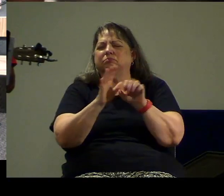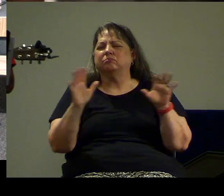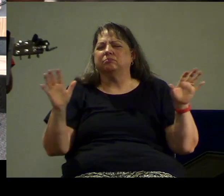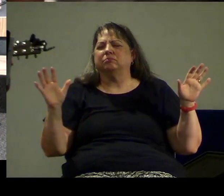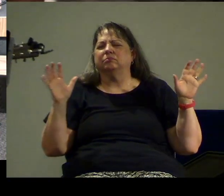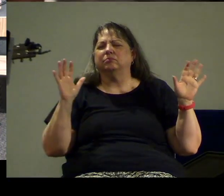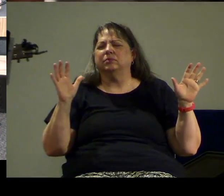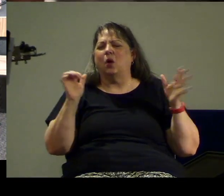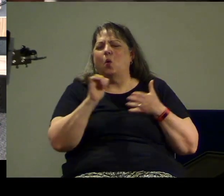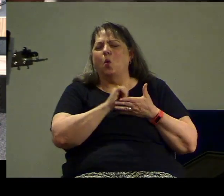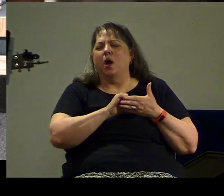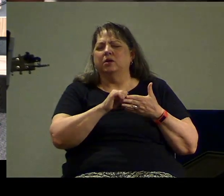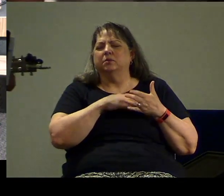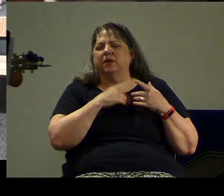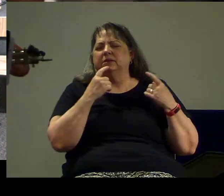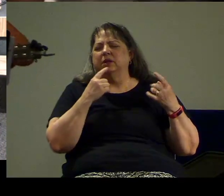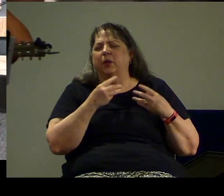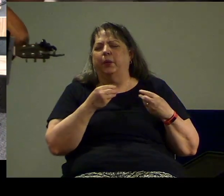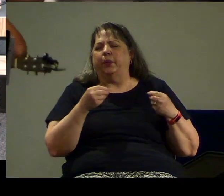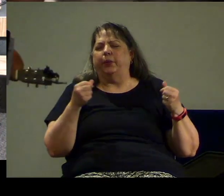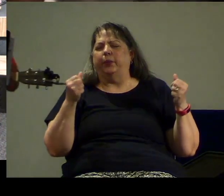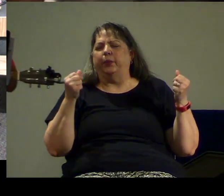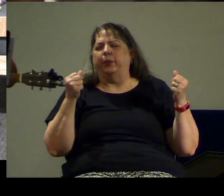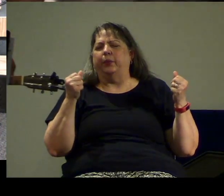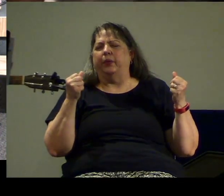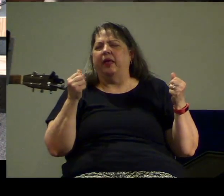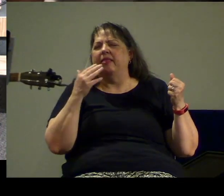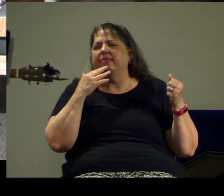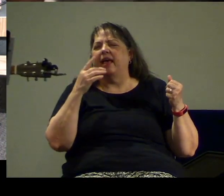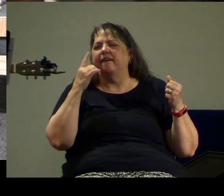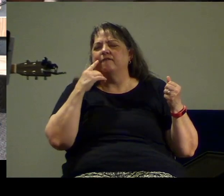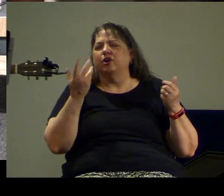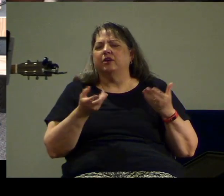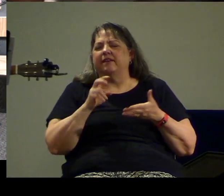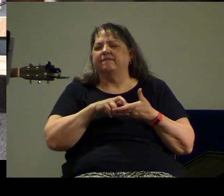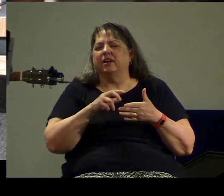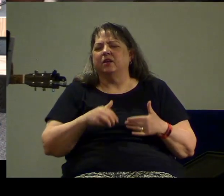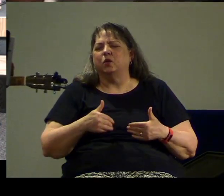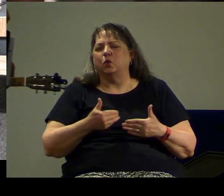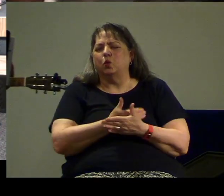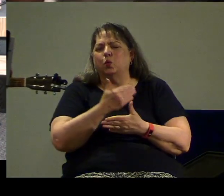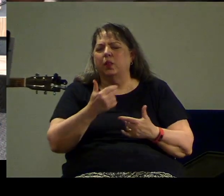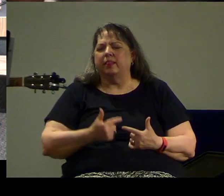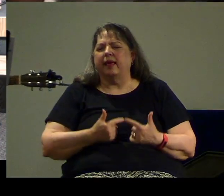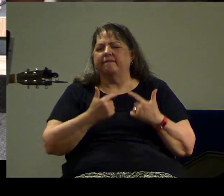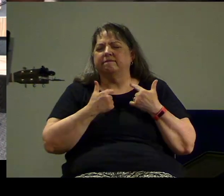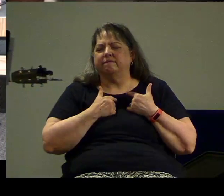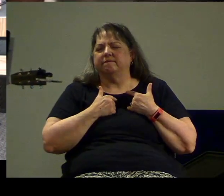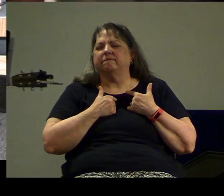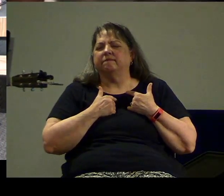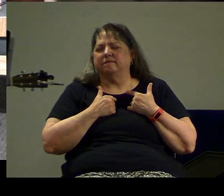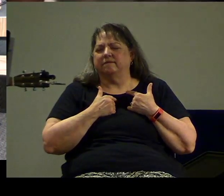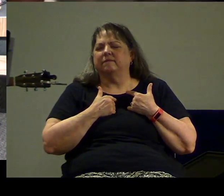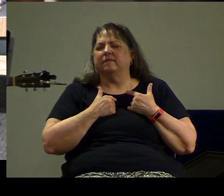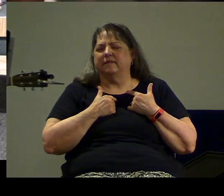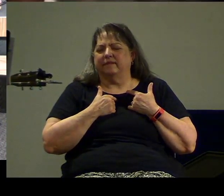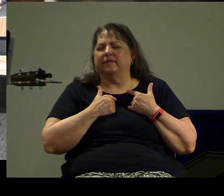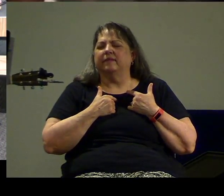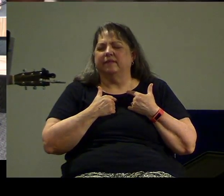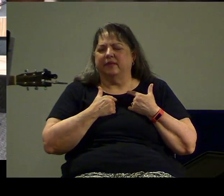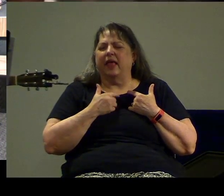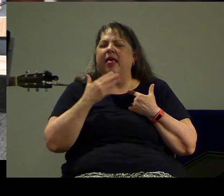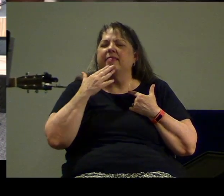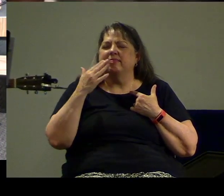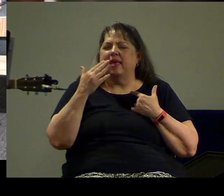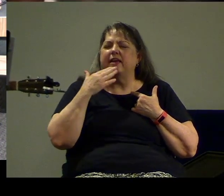be washed away, and that, Lord, you raise us up to new life in you, and enter into our lives, Lord Jesus, to guide us and lead